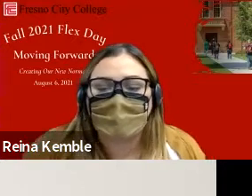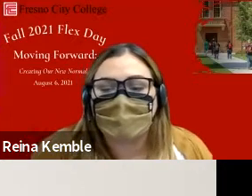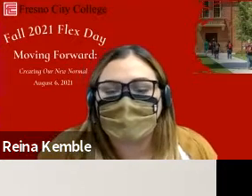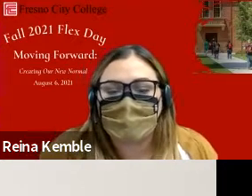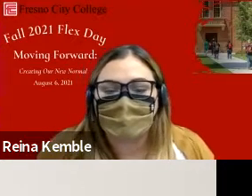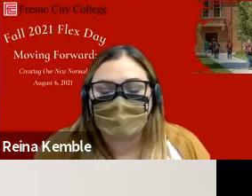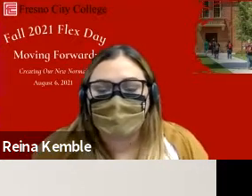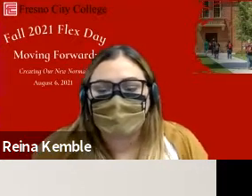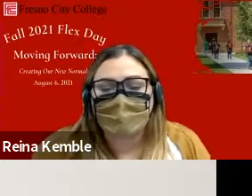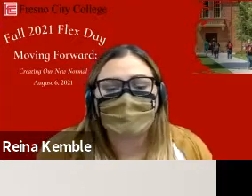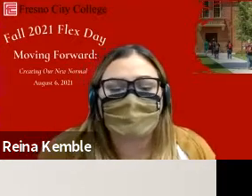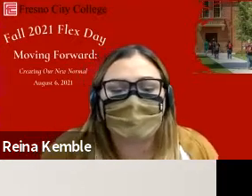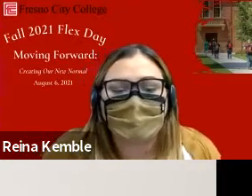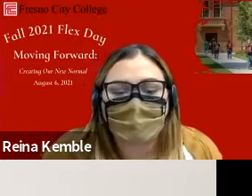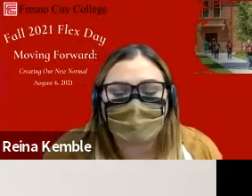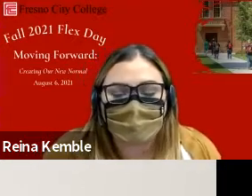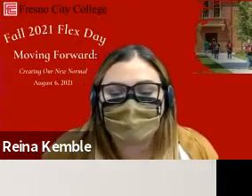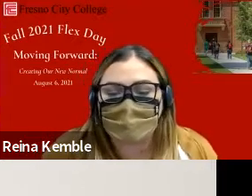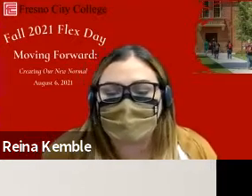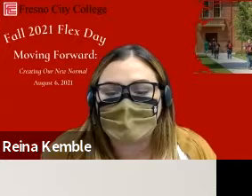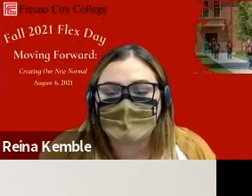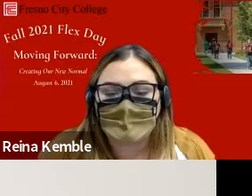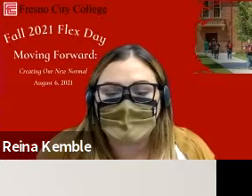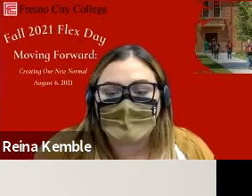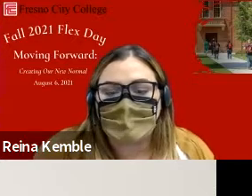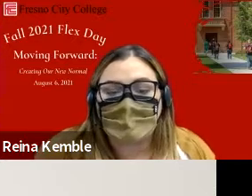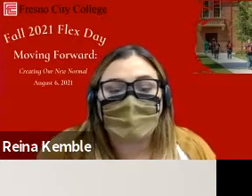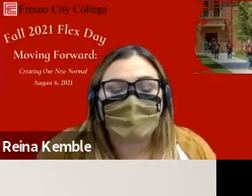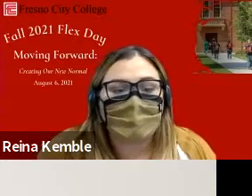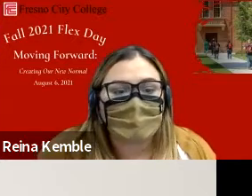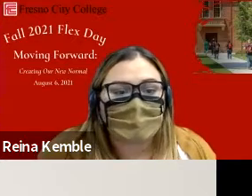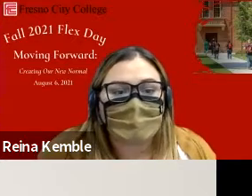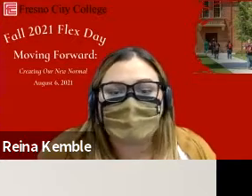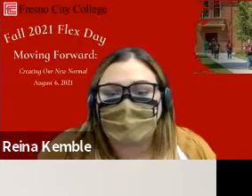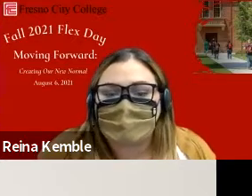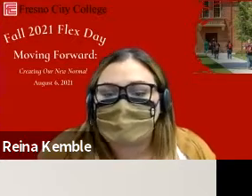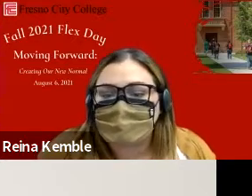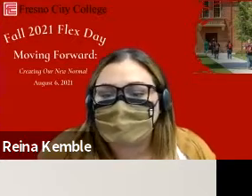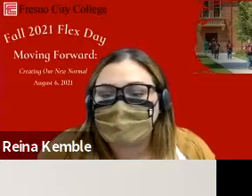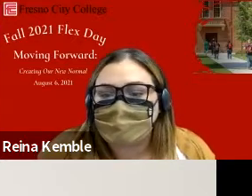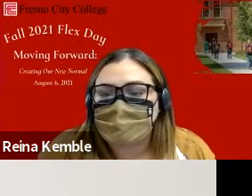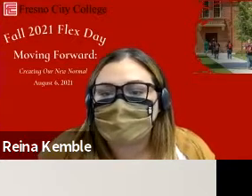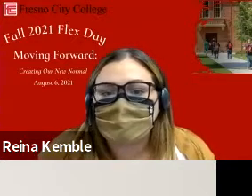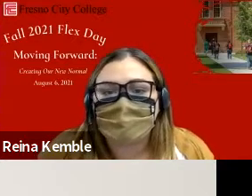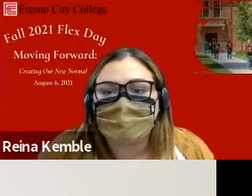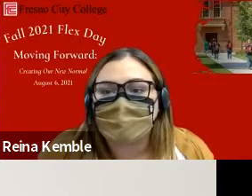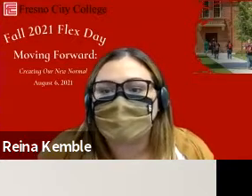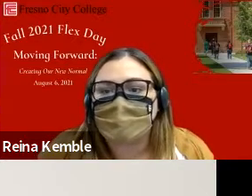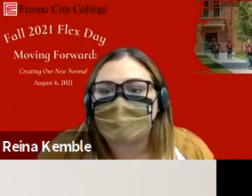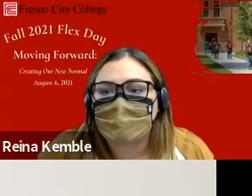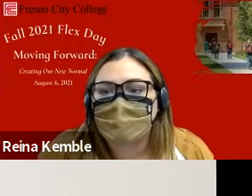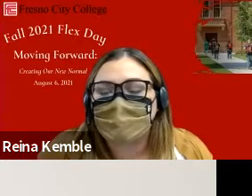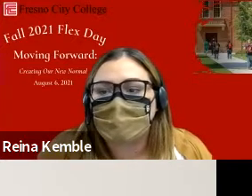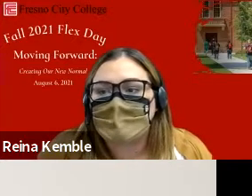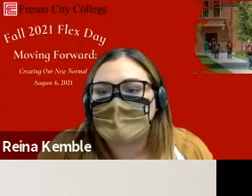that up and get you set up with dates. We also send out confirmations of enrollment for these plans.